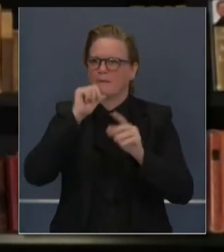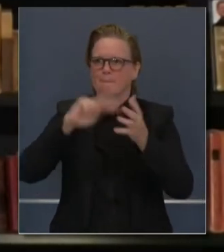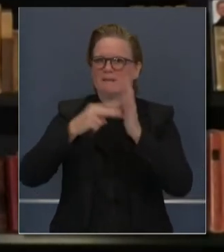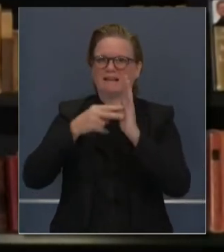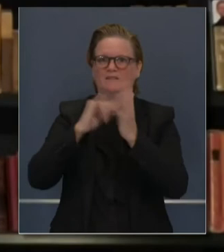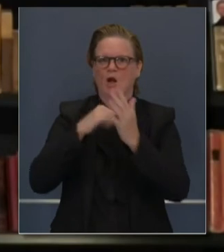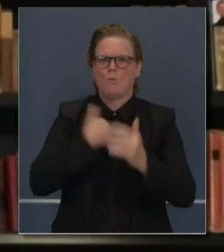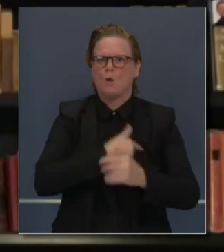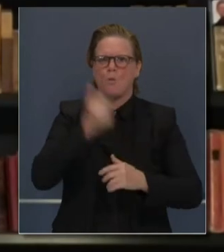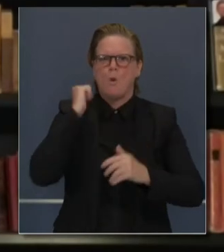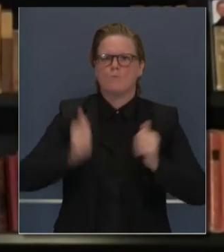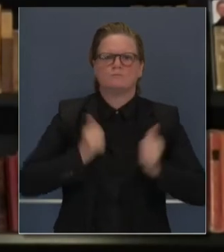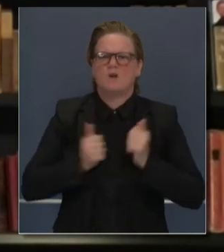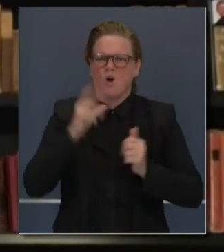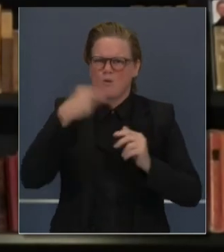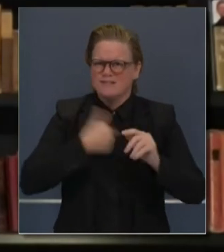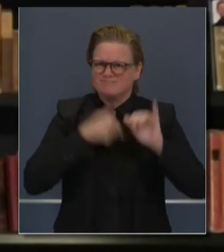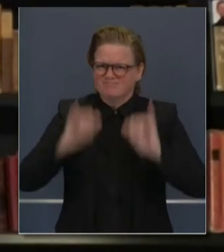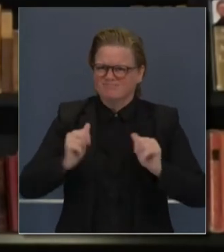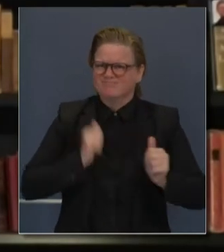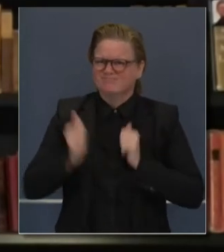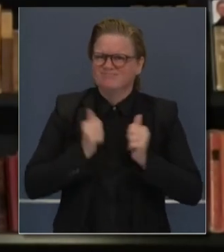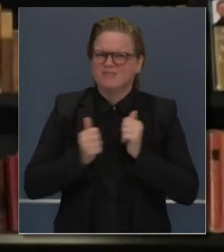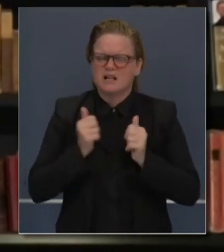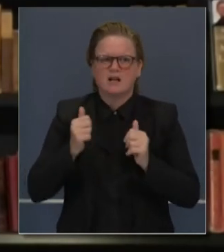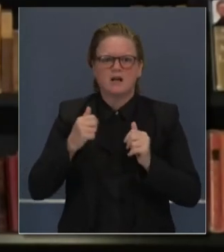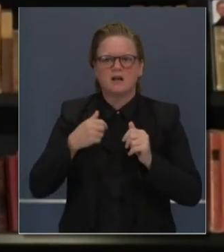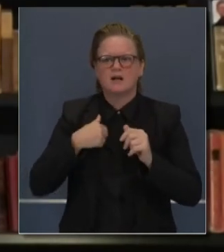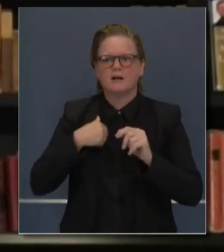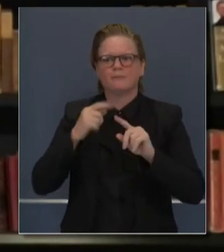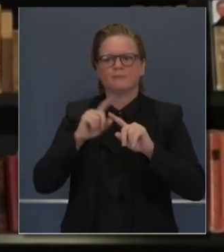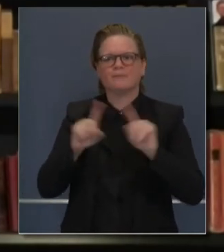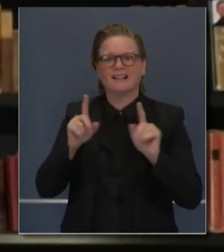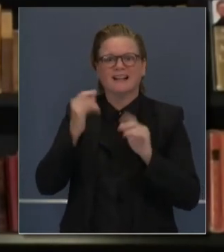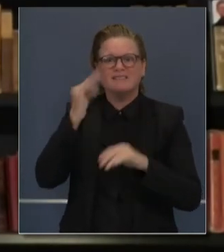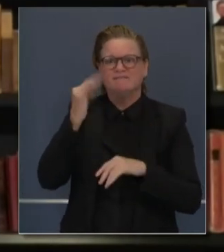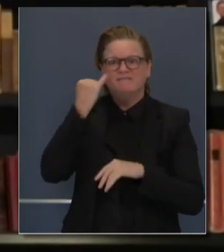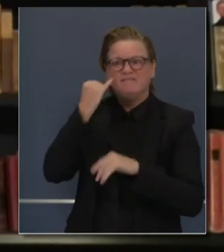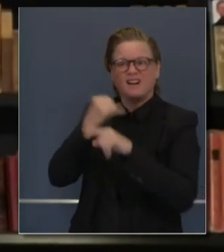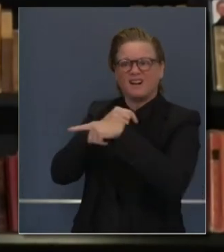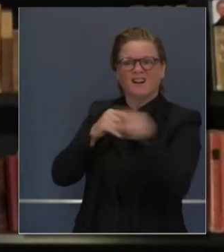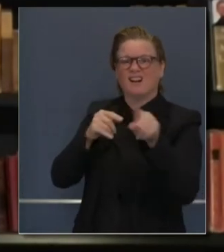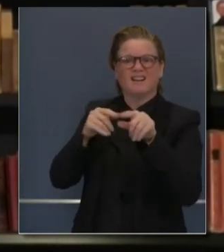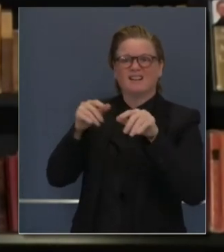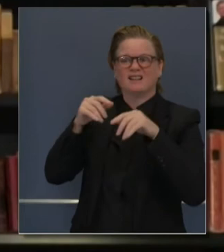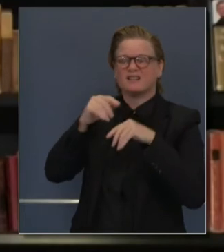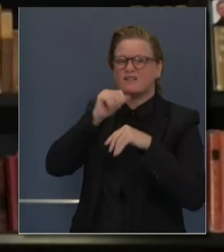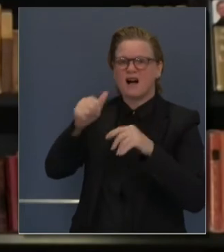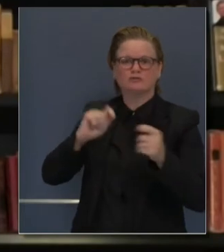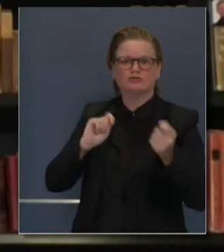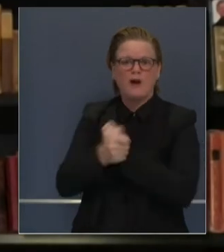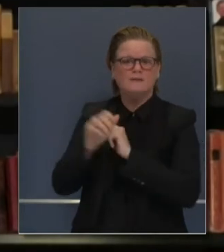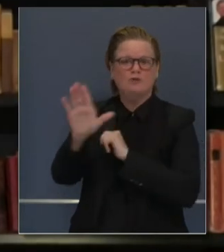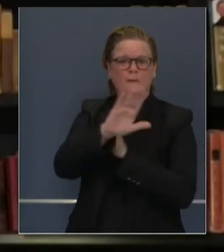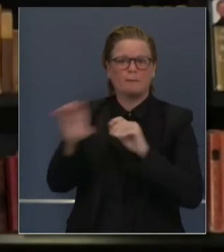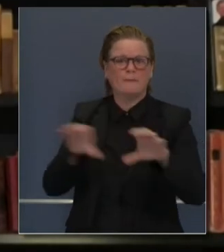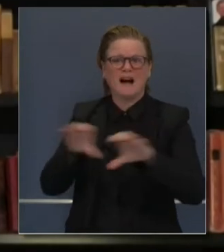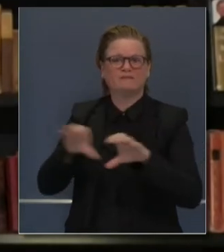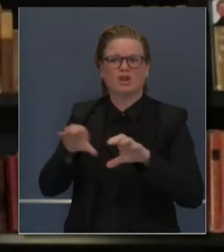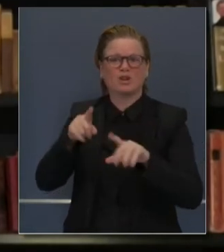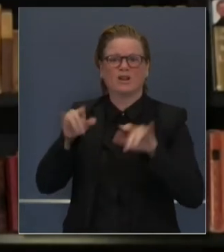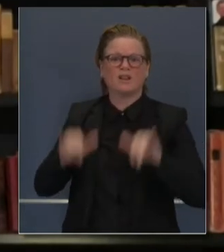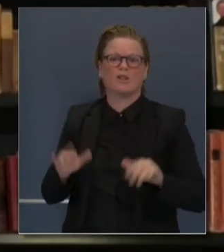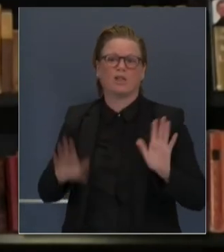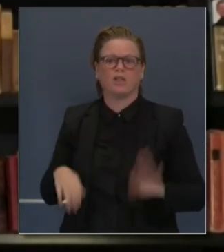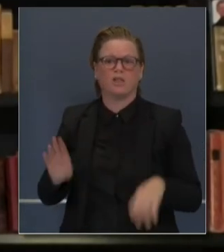efforts, this is what we project might occur. And so I want folks to know that we intend to